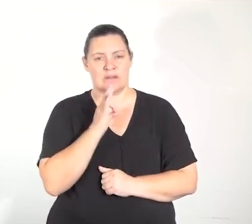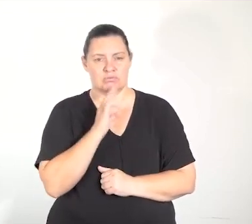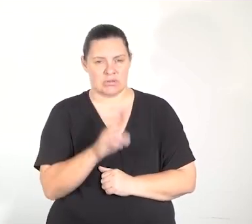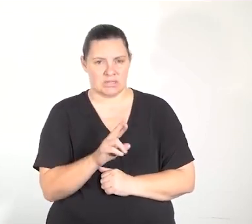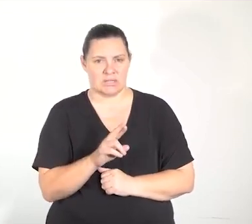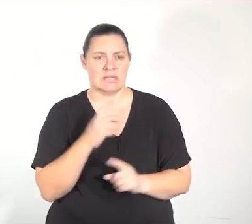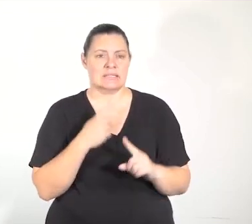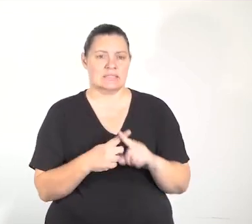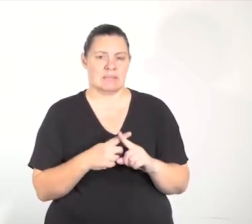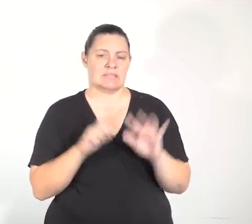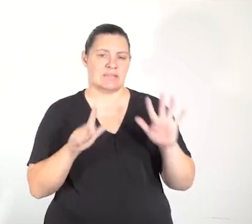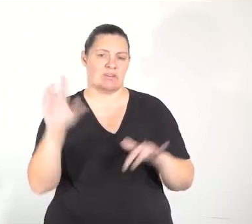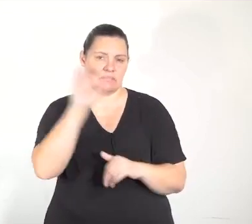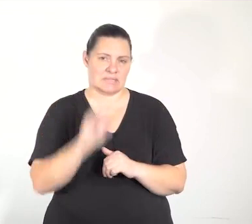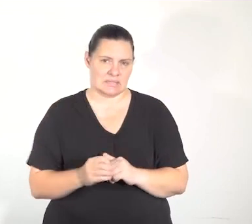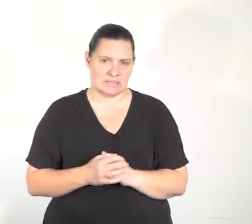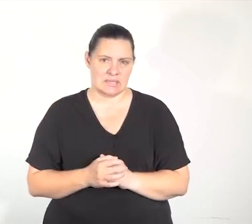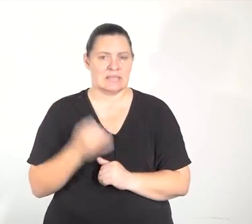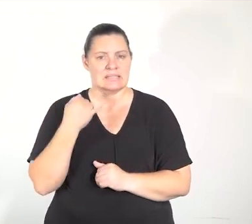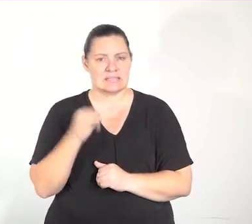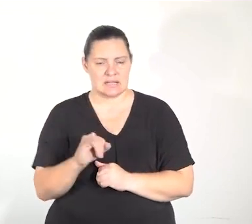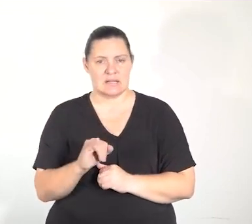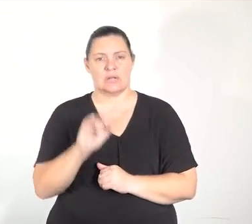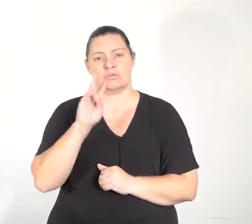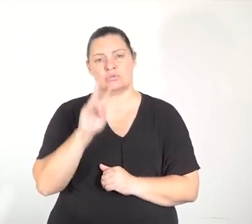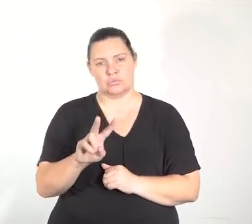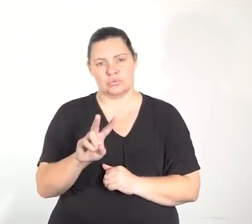rand multiplied by 7%, and that is still